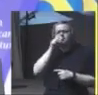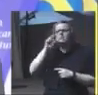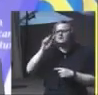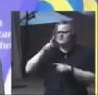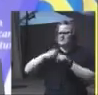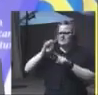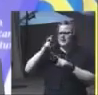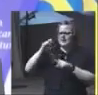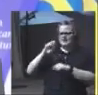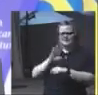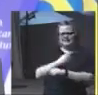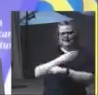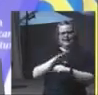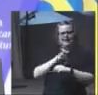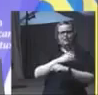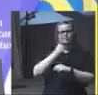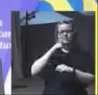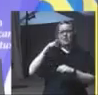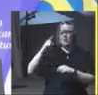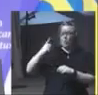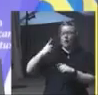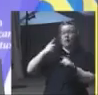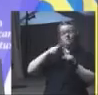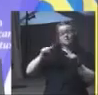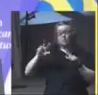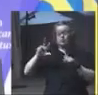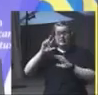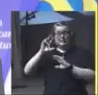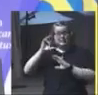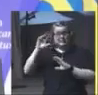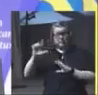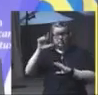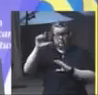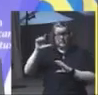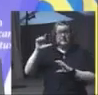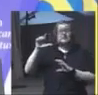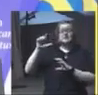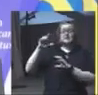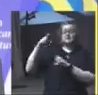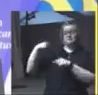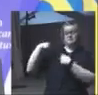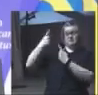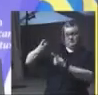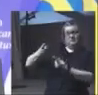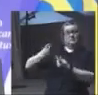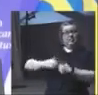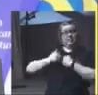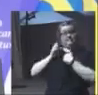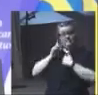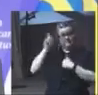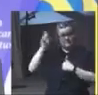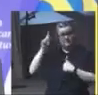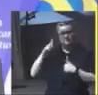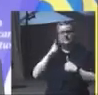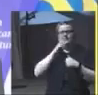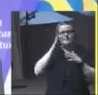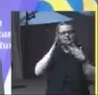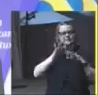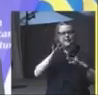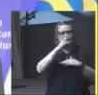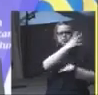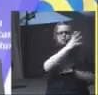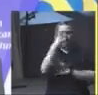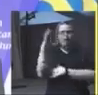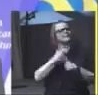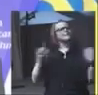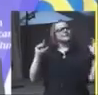3 centuries removed from the land his father loved. Spicy grove and cinnamon tree. What is